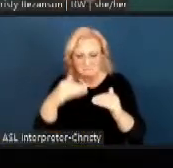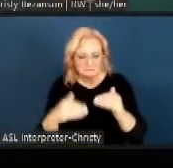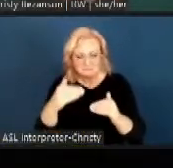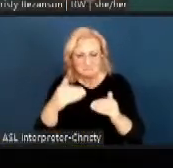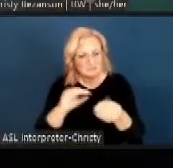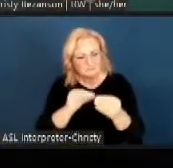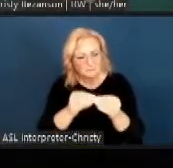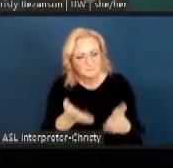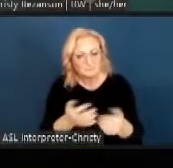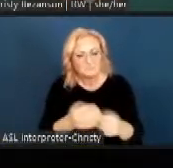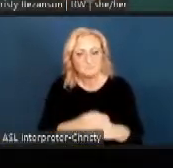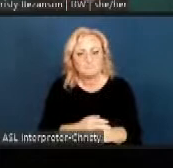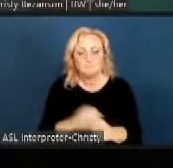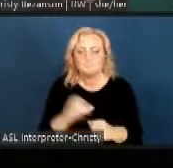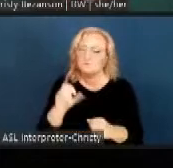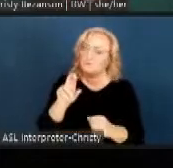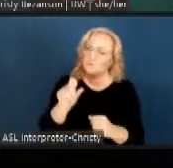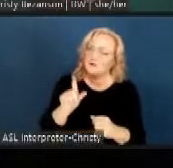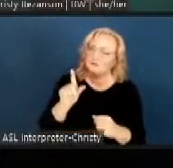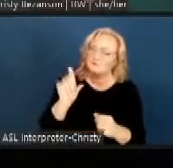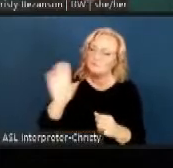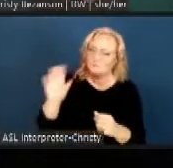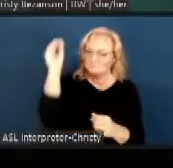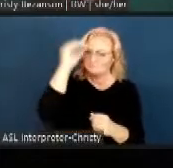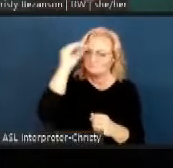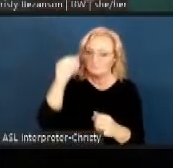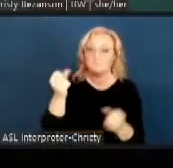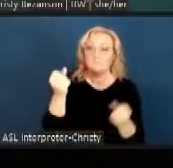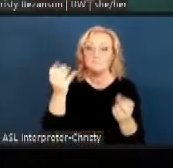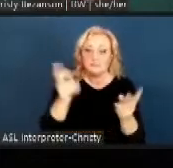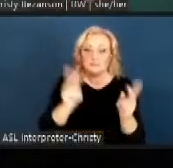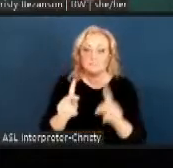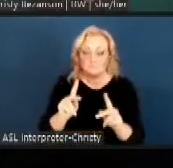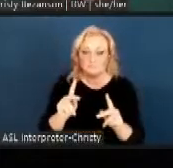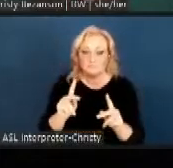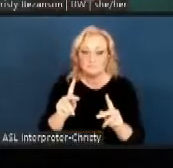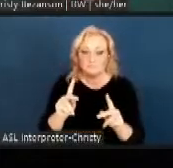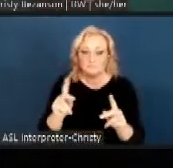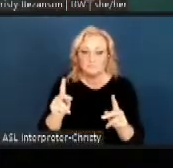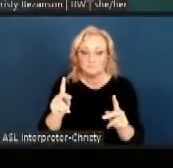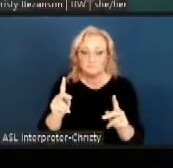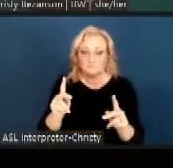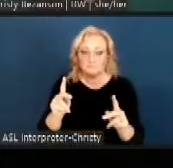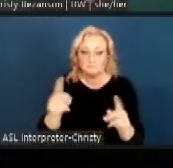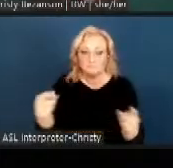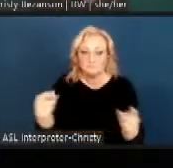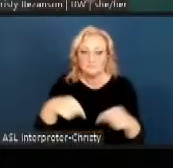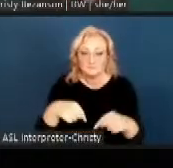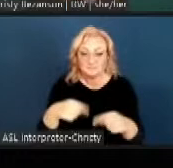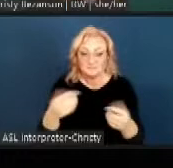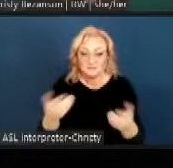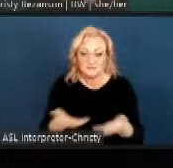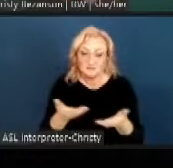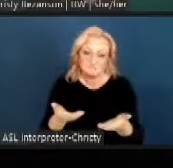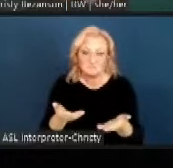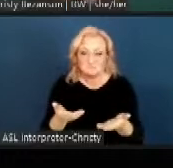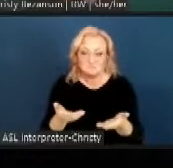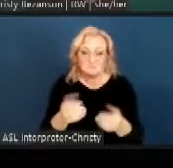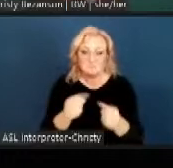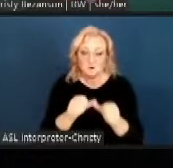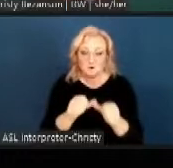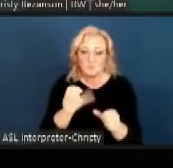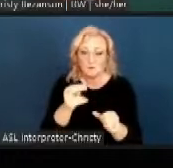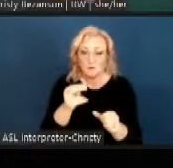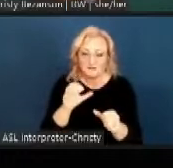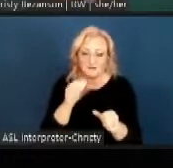Craig, what would you say? I mean, I feel like a lot of the people that come in here are, I would qualify them as chronically